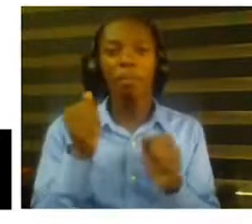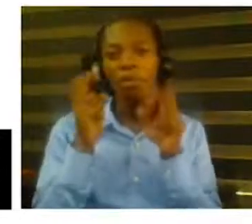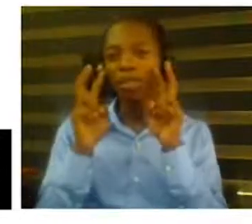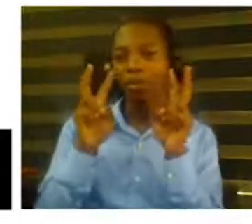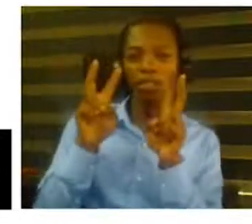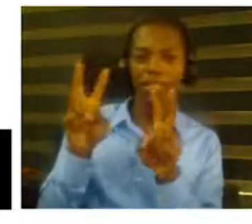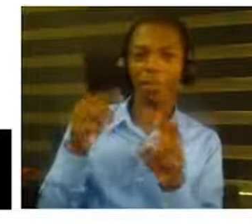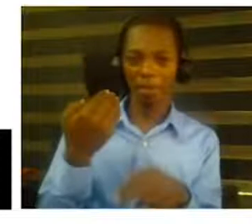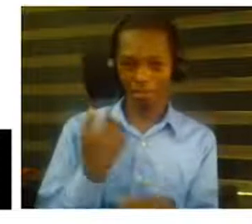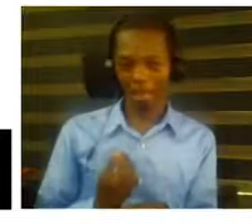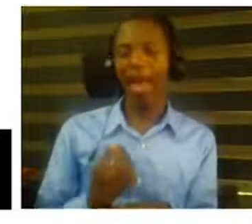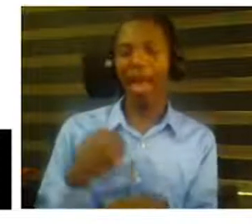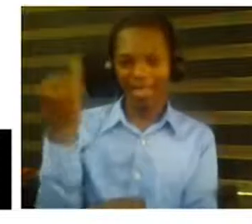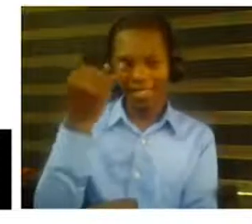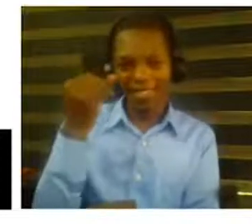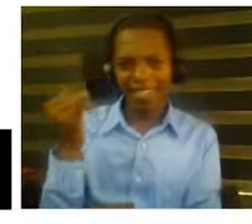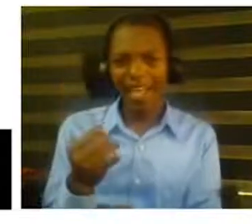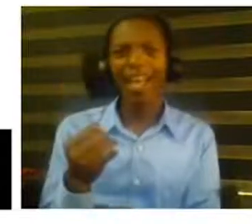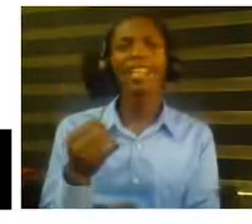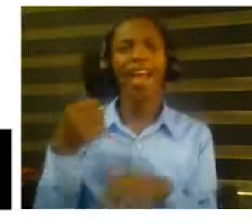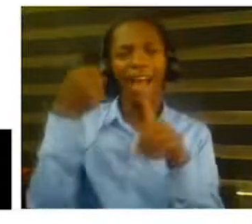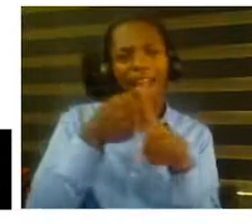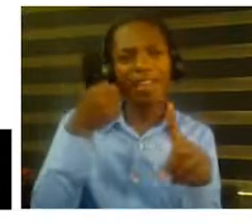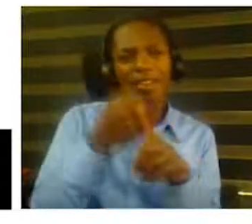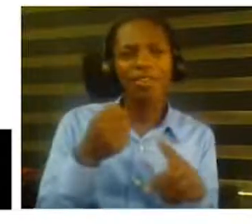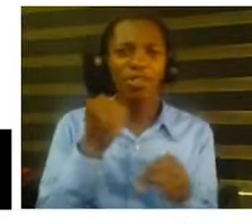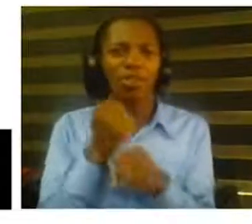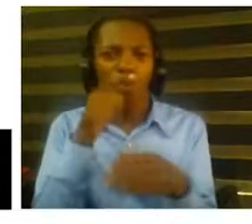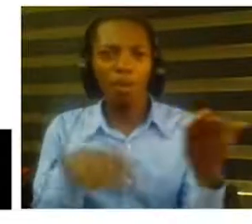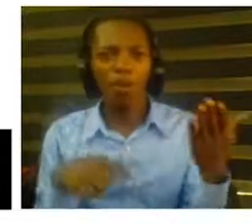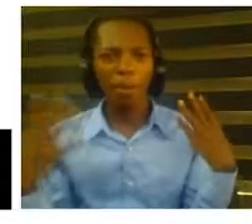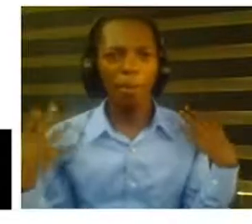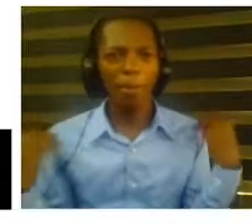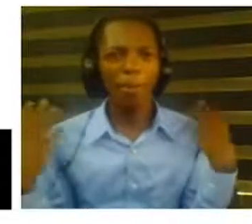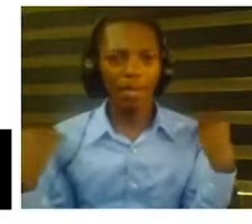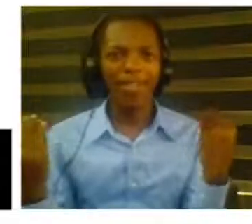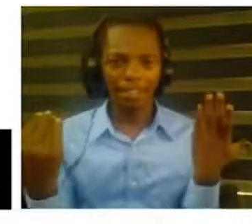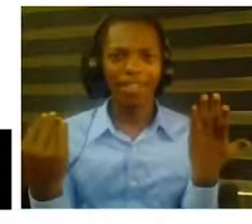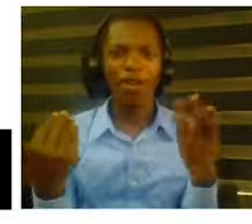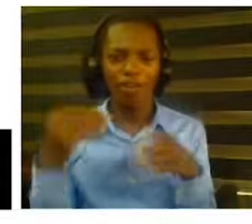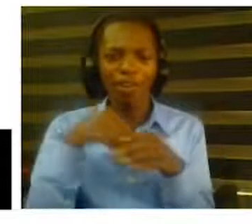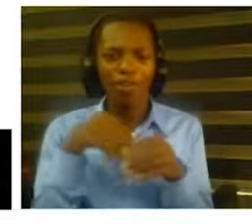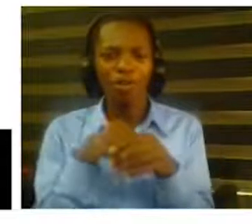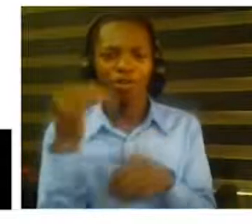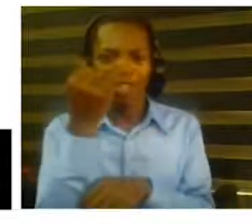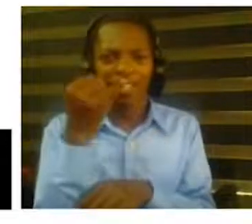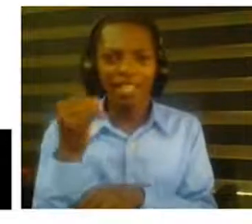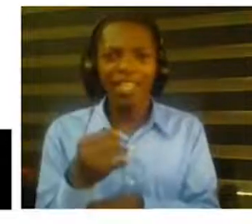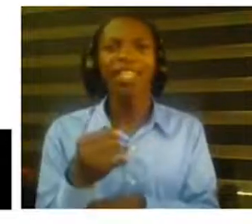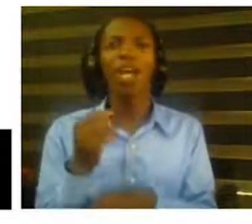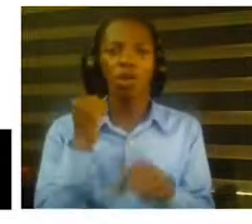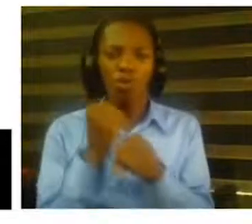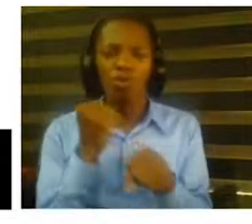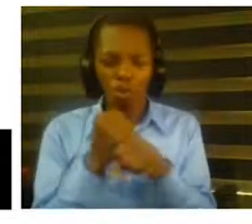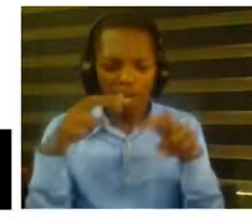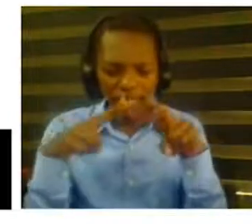a design activist, actually practicing the principles of inclusive design, conducting research with